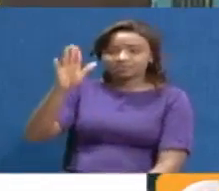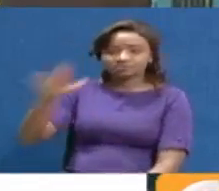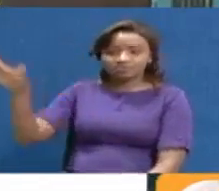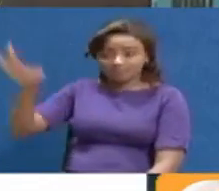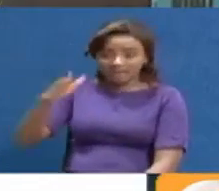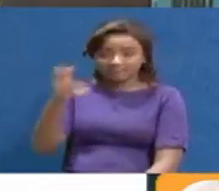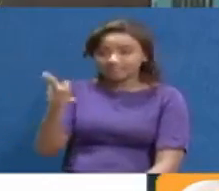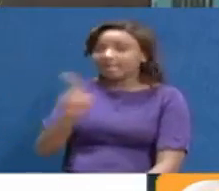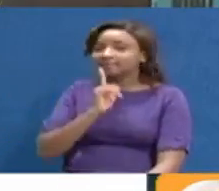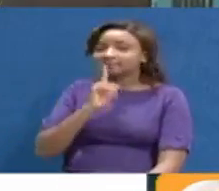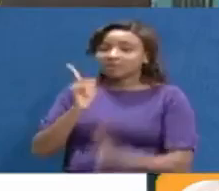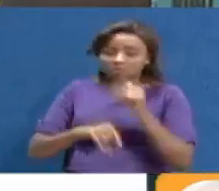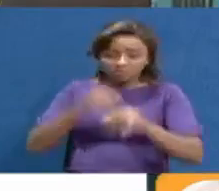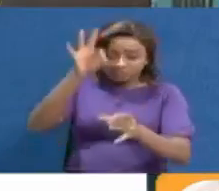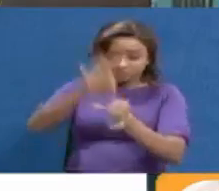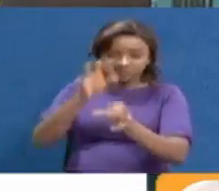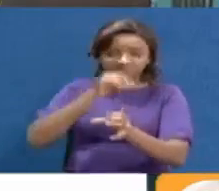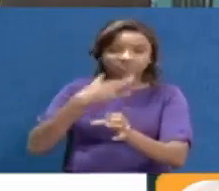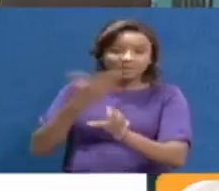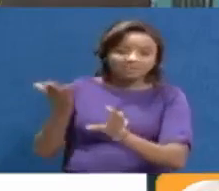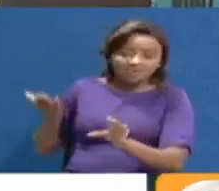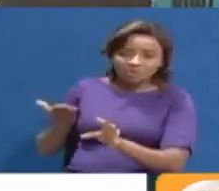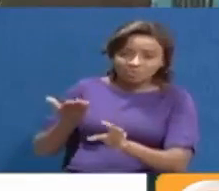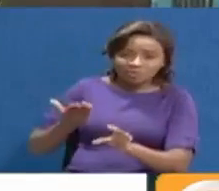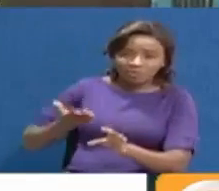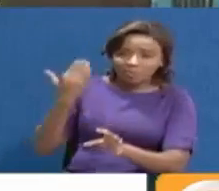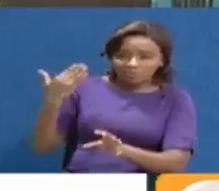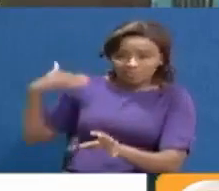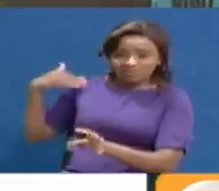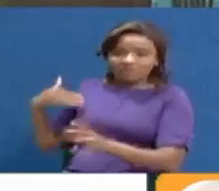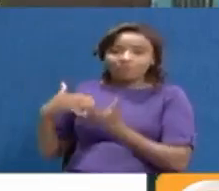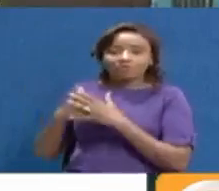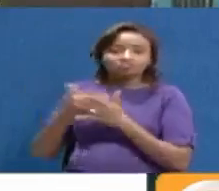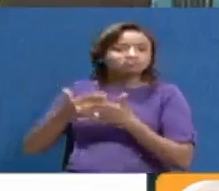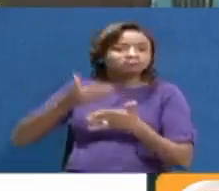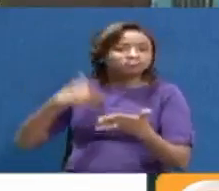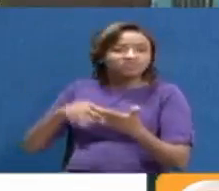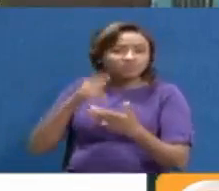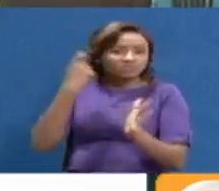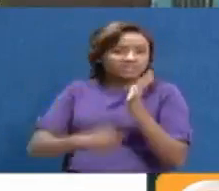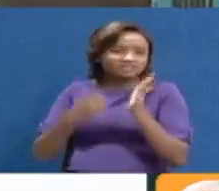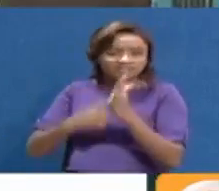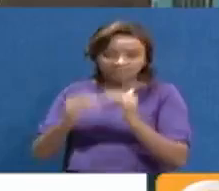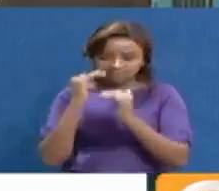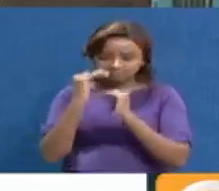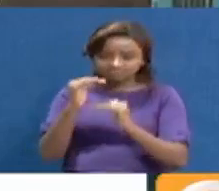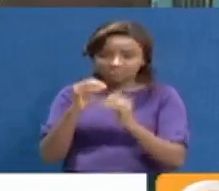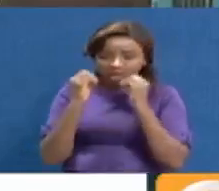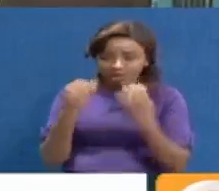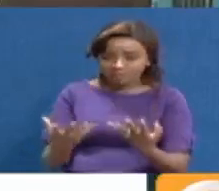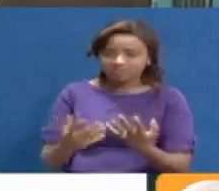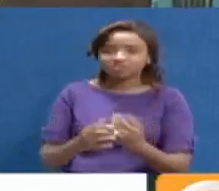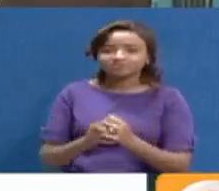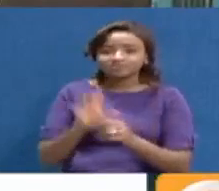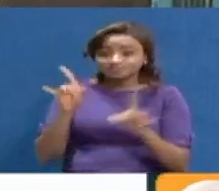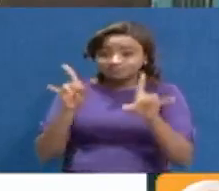to restore the old tax regime. That is the one that was there pre-COVID. You'll remember these are the same proposals that